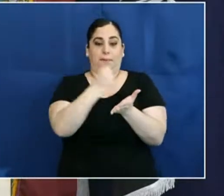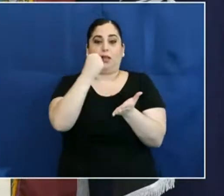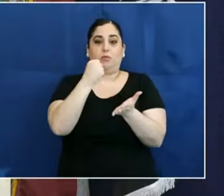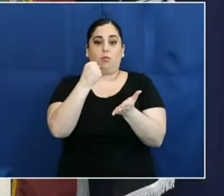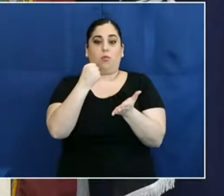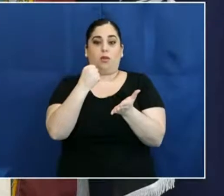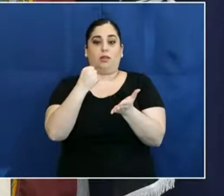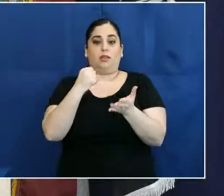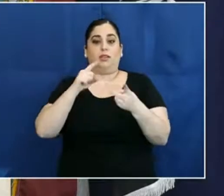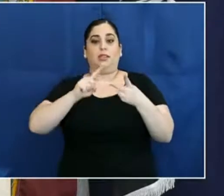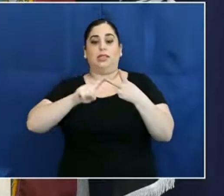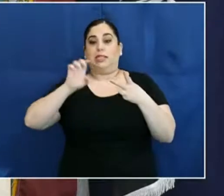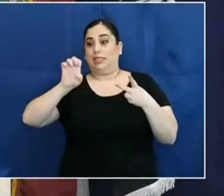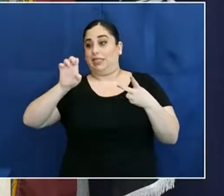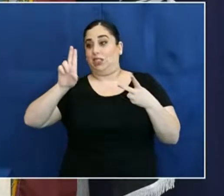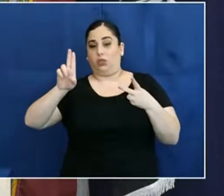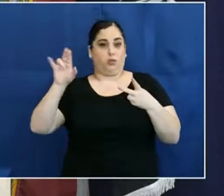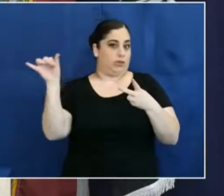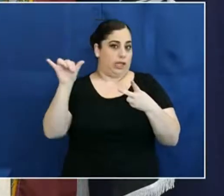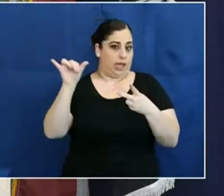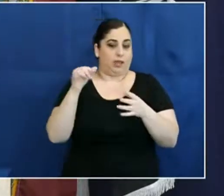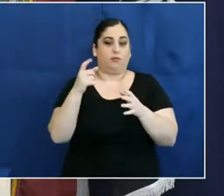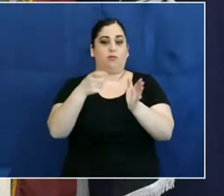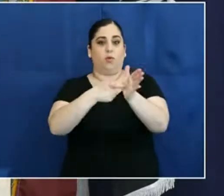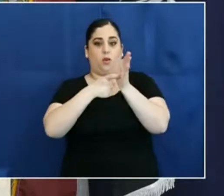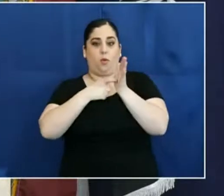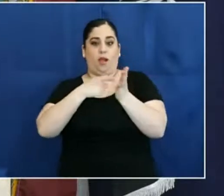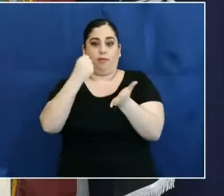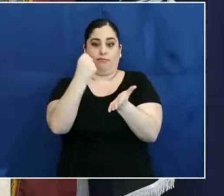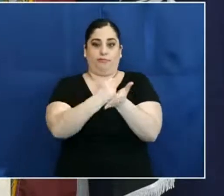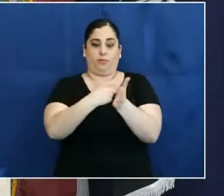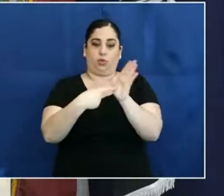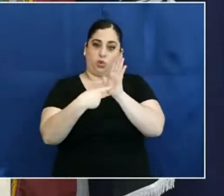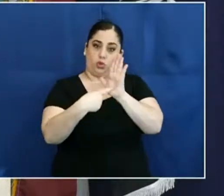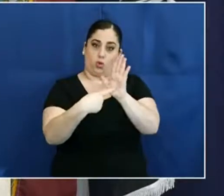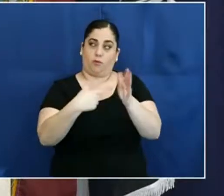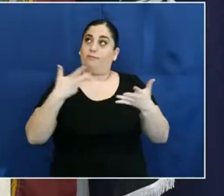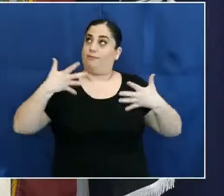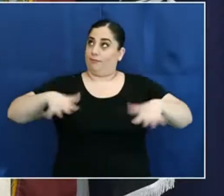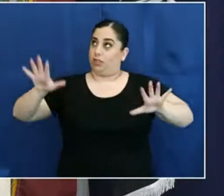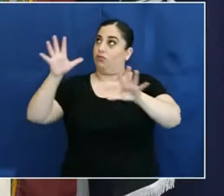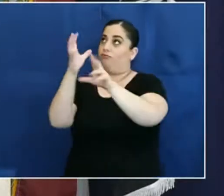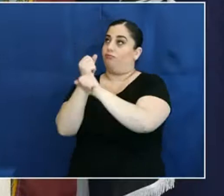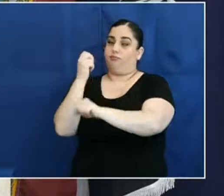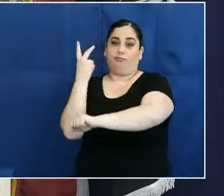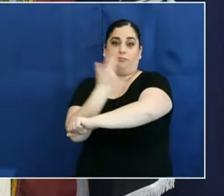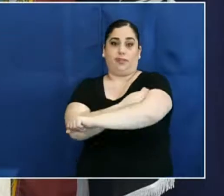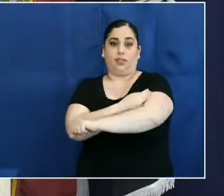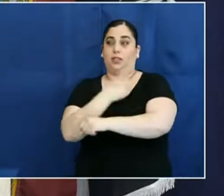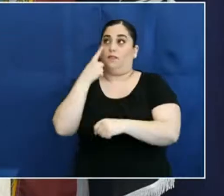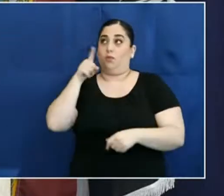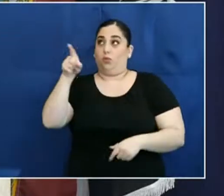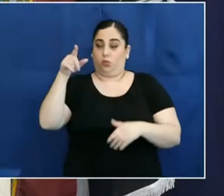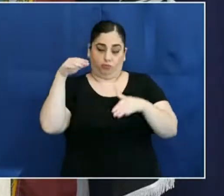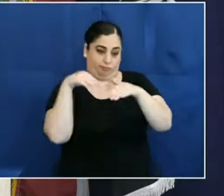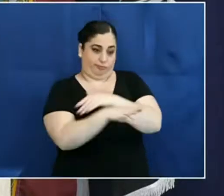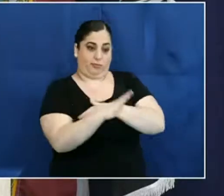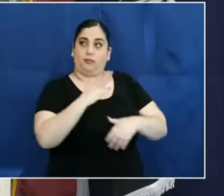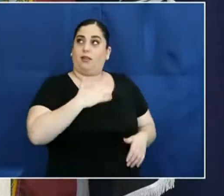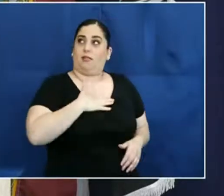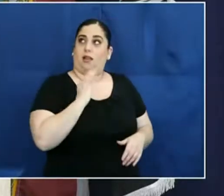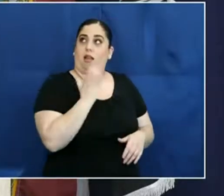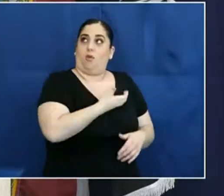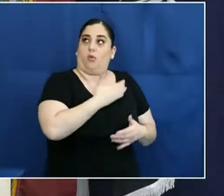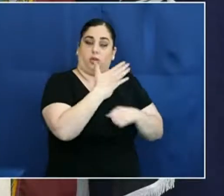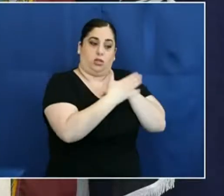between countries. What are your thoughts about having something similar in place here? I think it's great, and I would hope the United